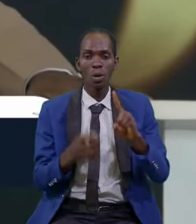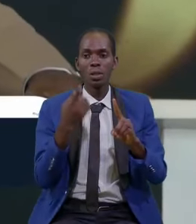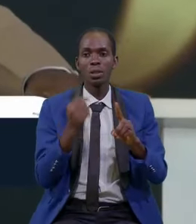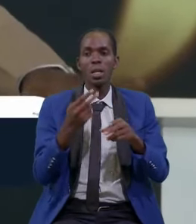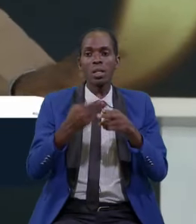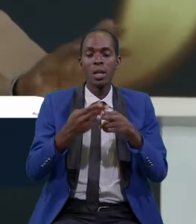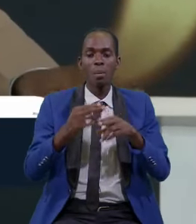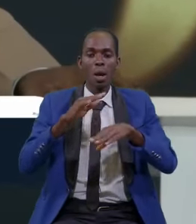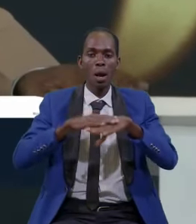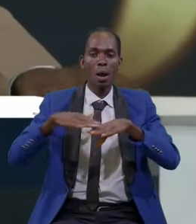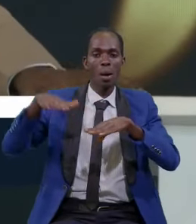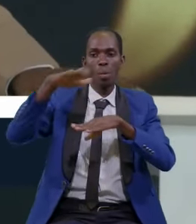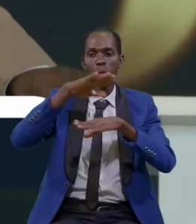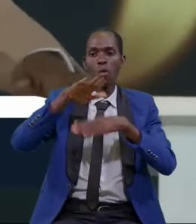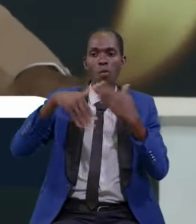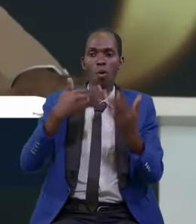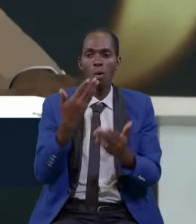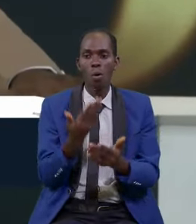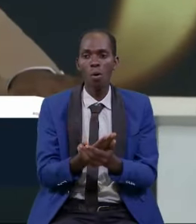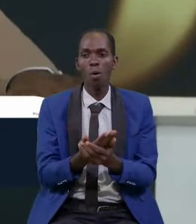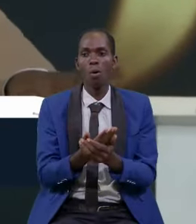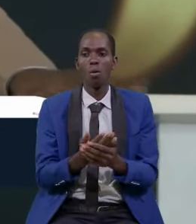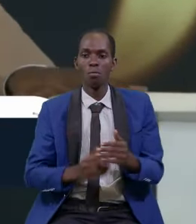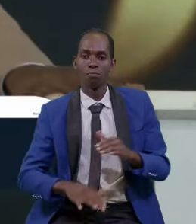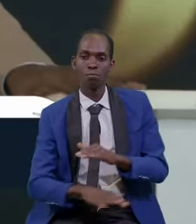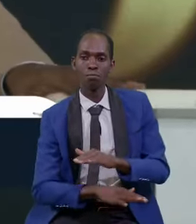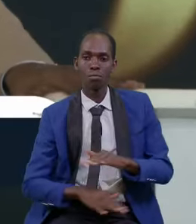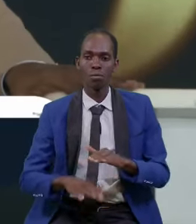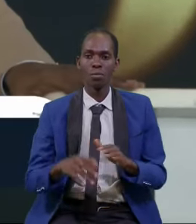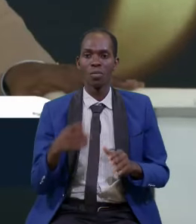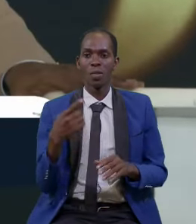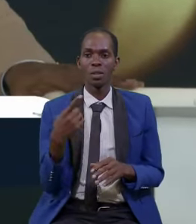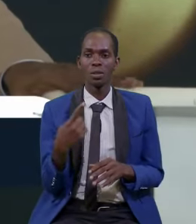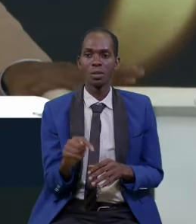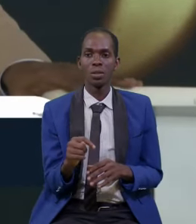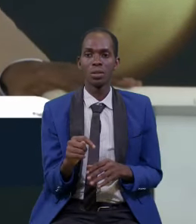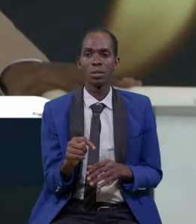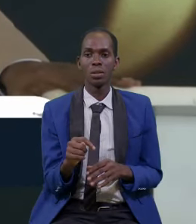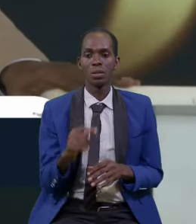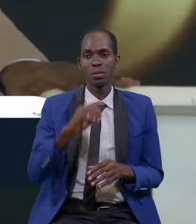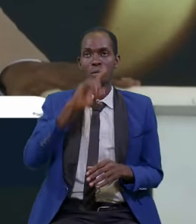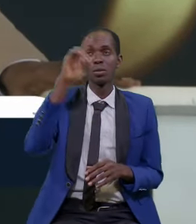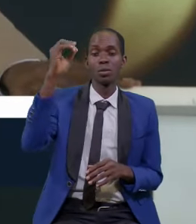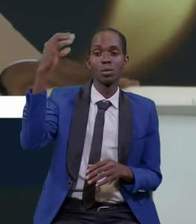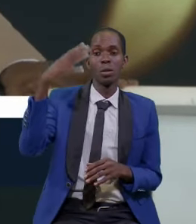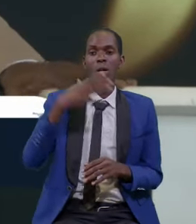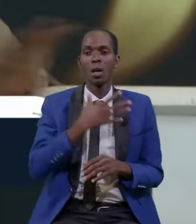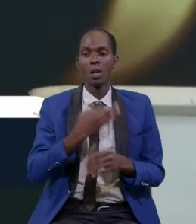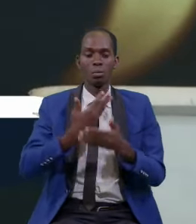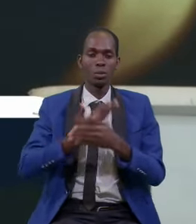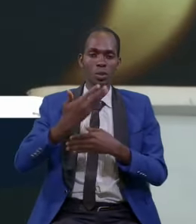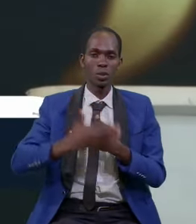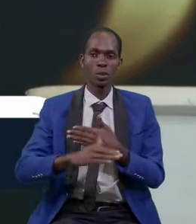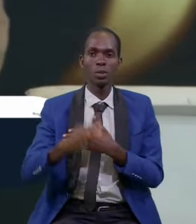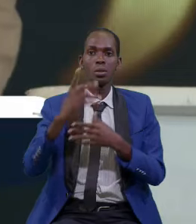and above all things below the sun and beyond the